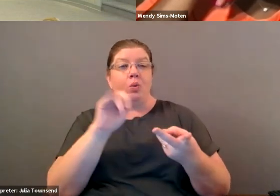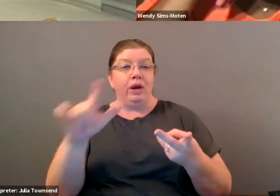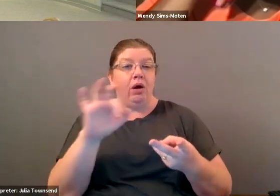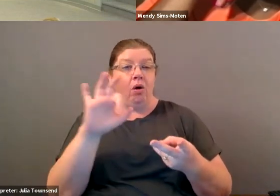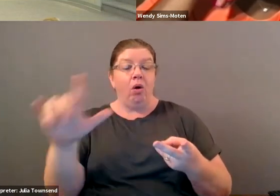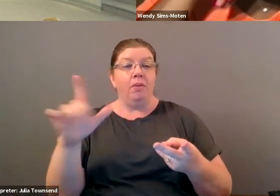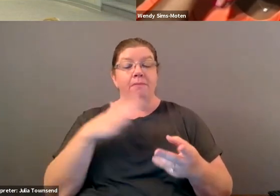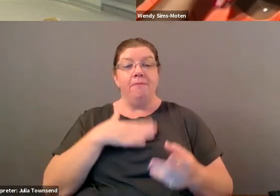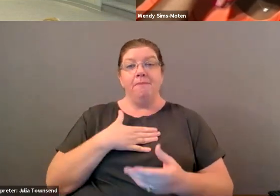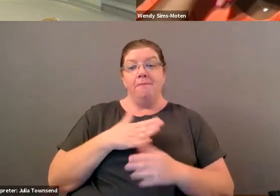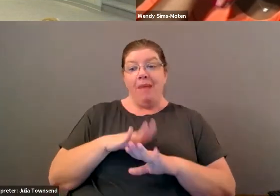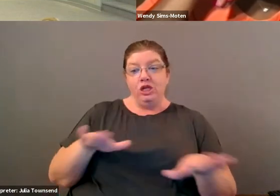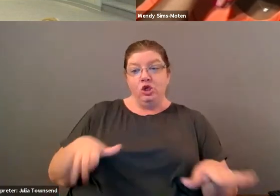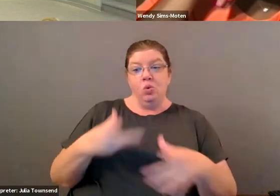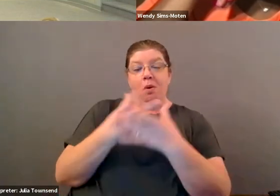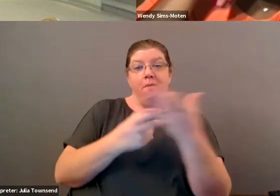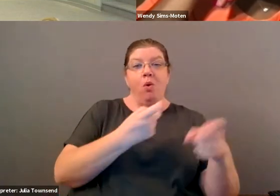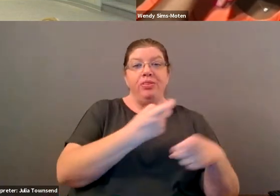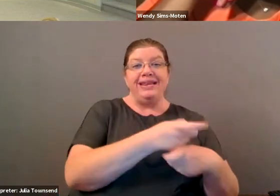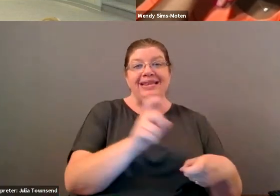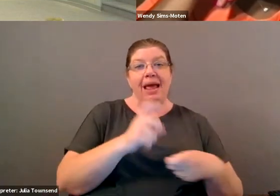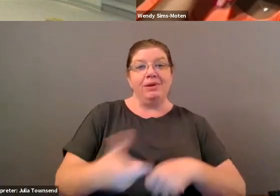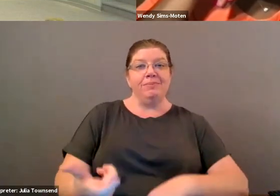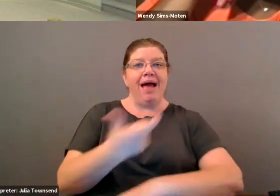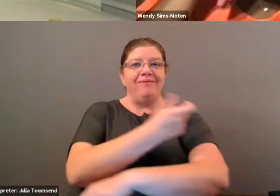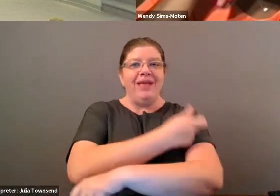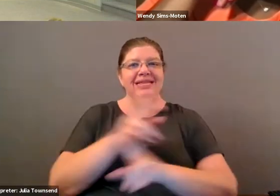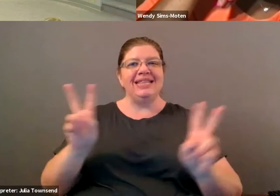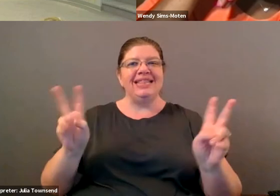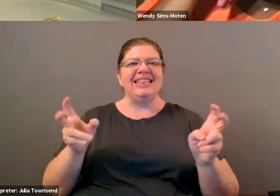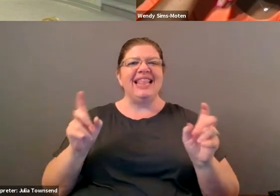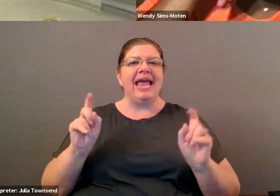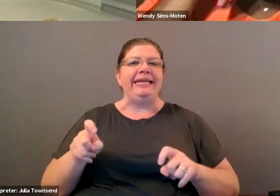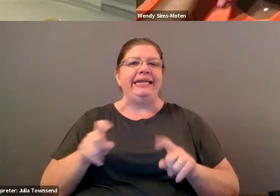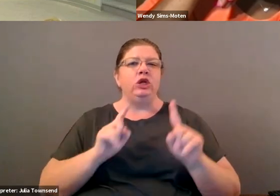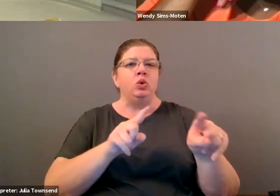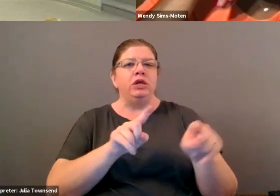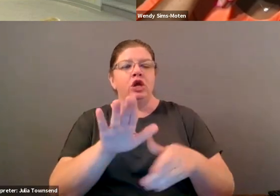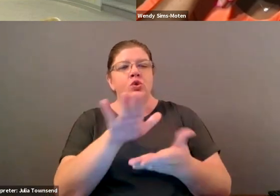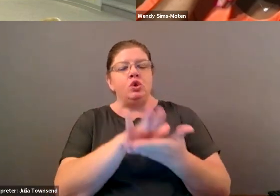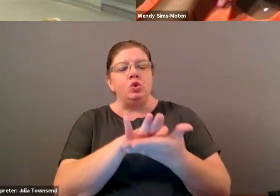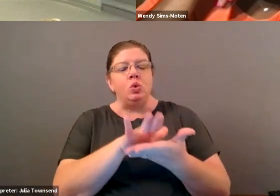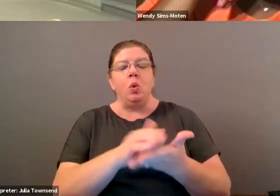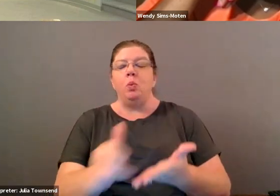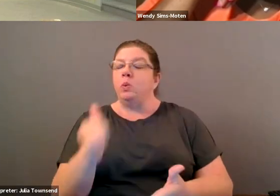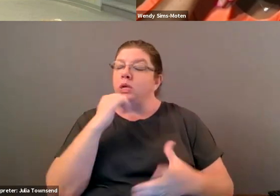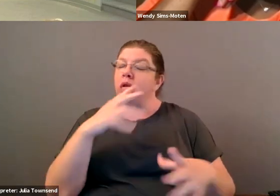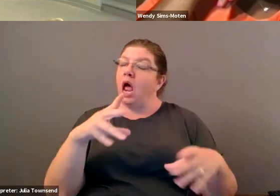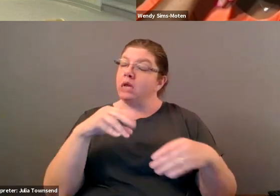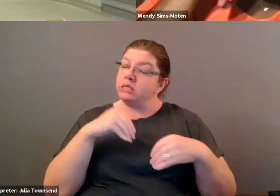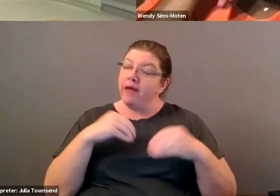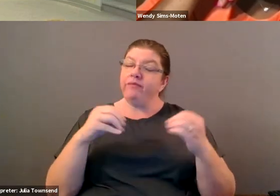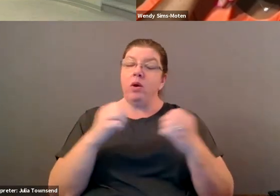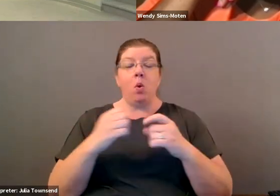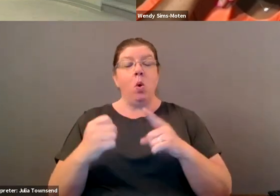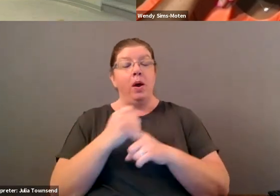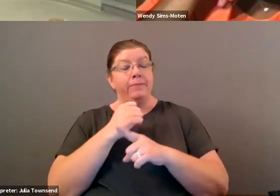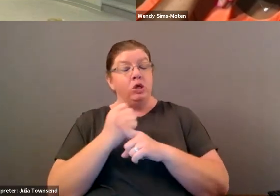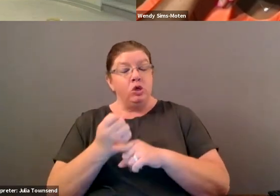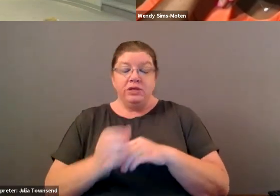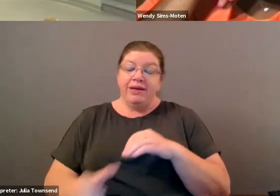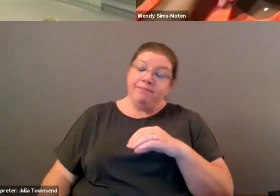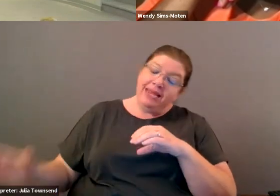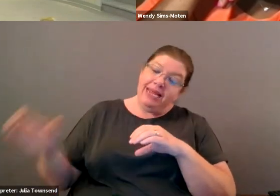were both damaged by vaccines that they, quote, needed to attend your schools. And we will not stand for more abuse heaped onto our